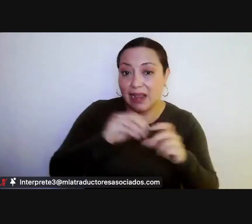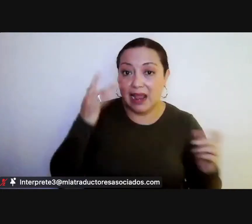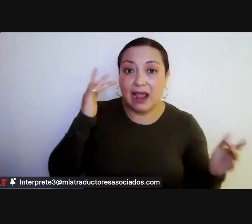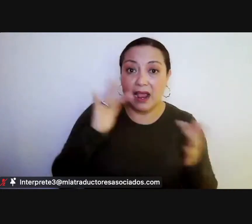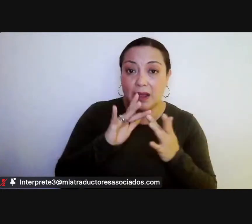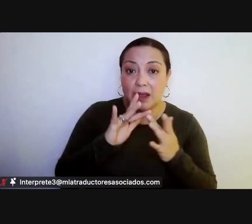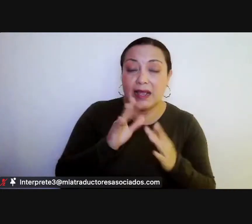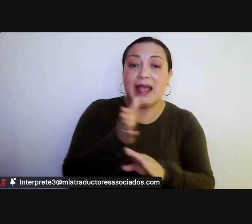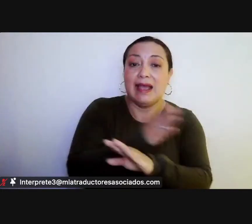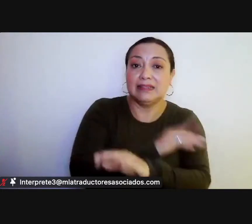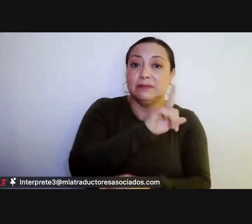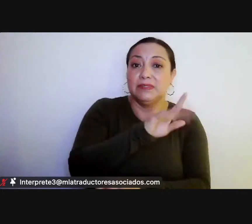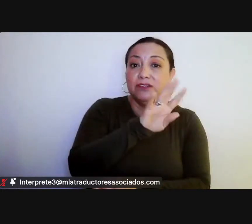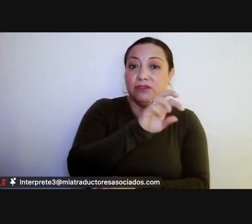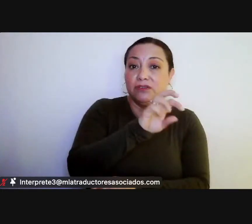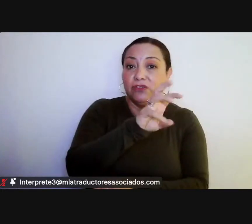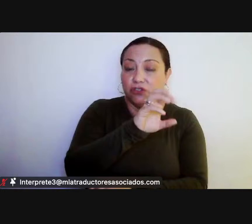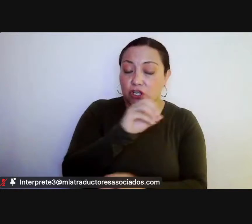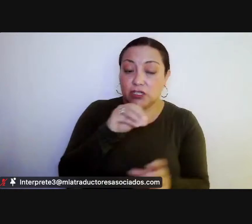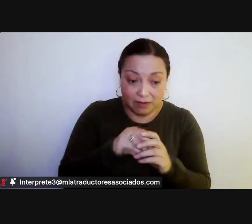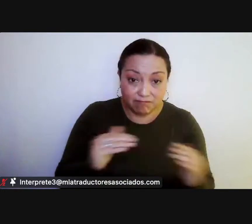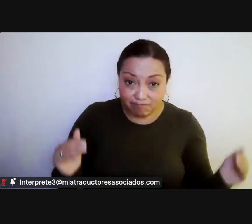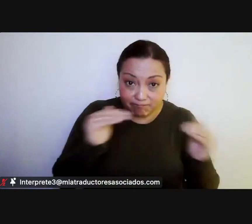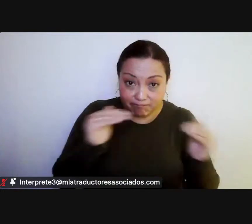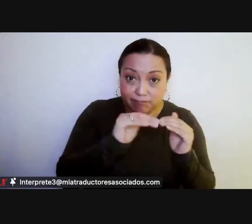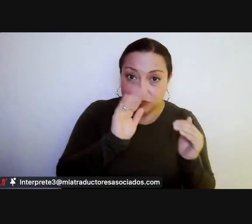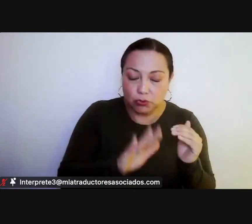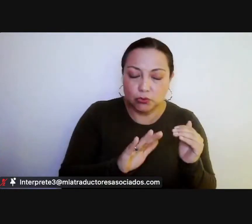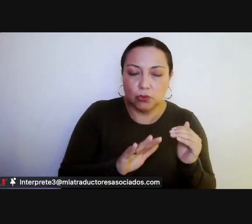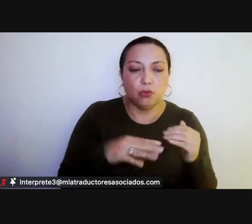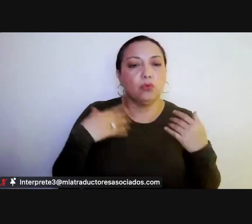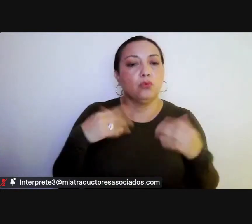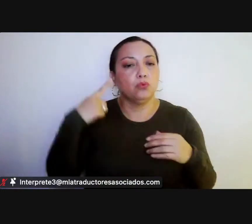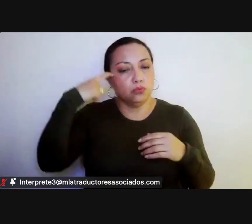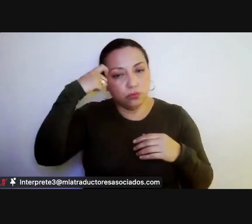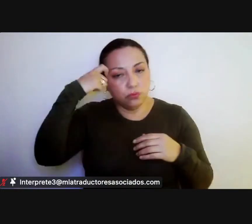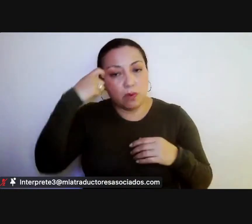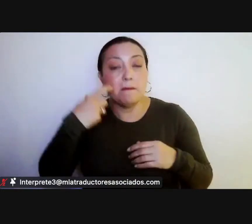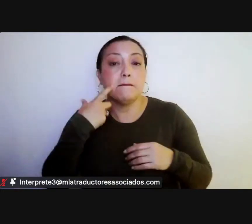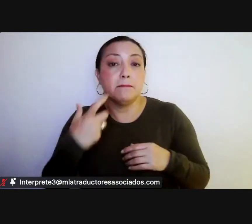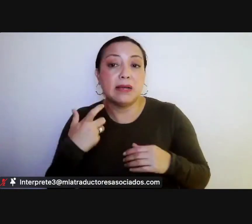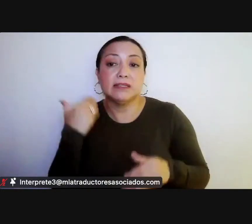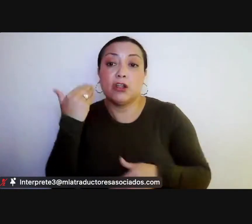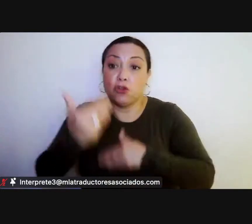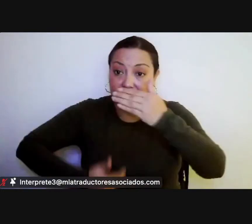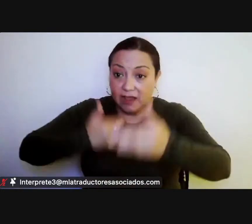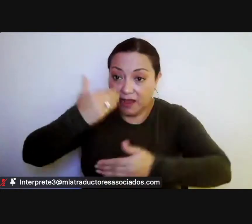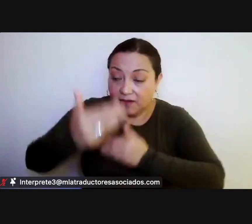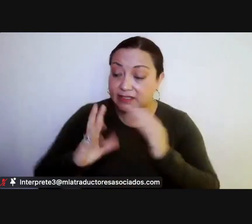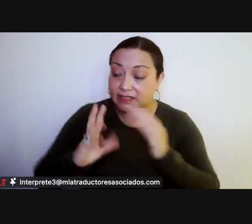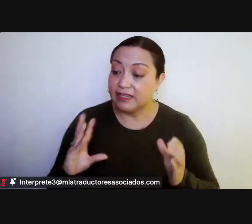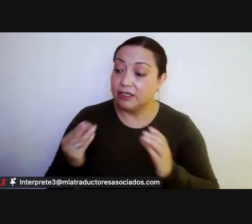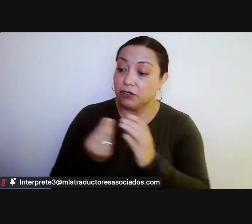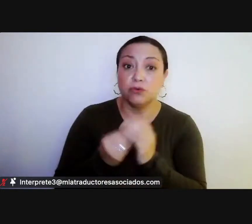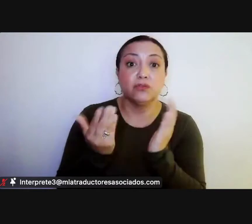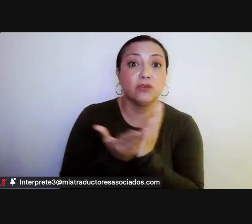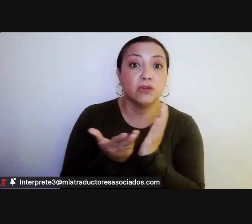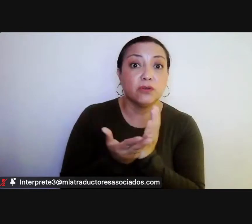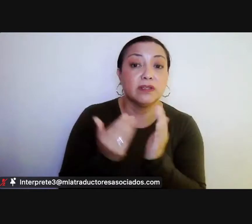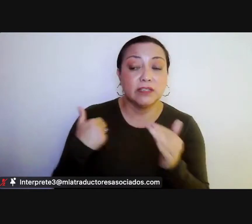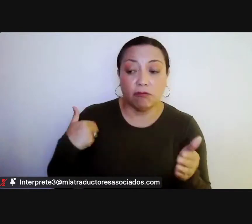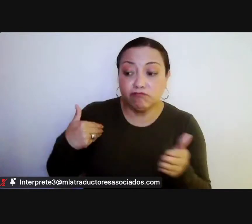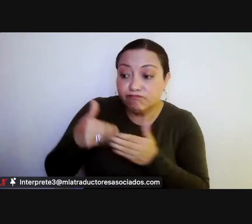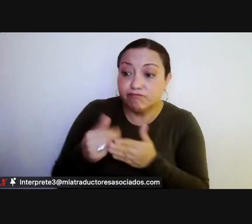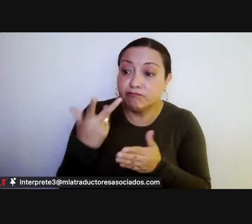Latin America, as it happened in the crisis of the 80s, there would be a risk of the